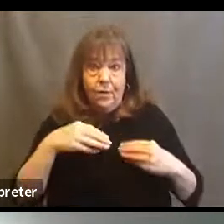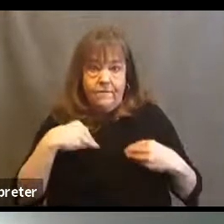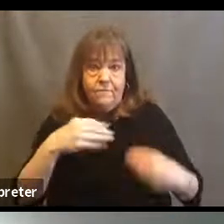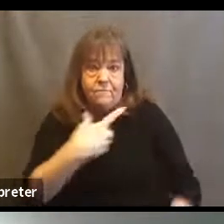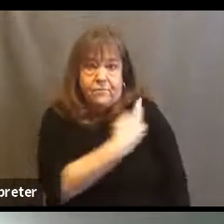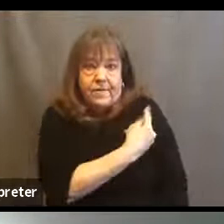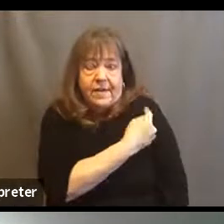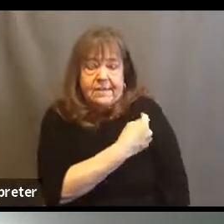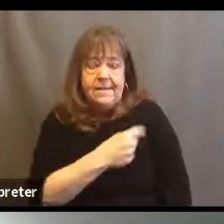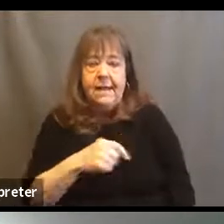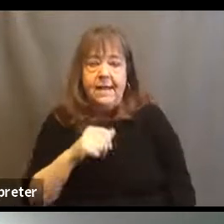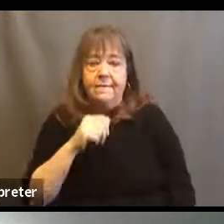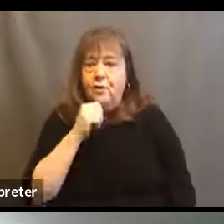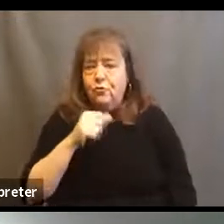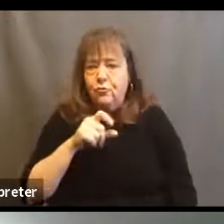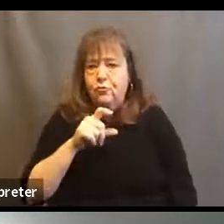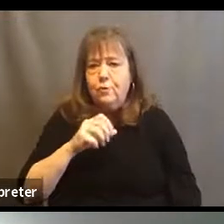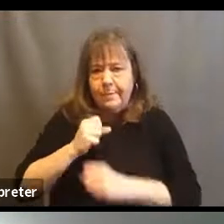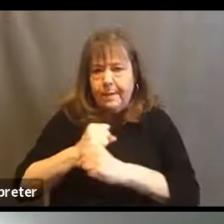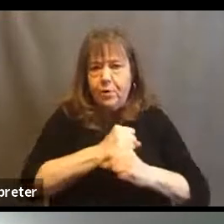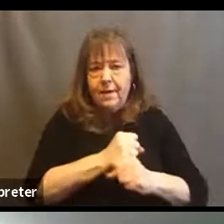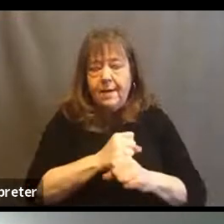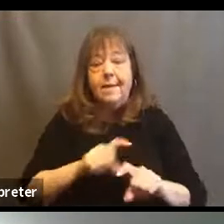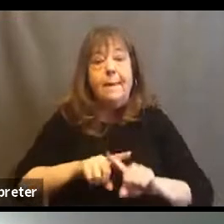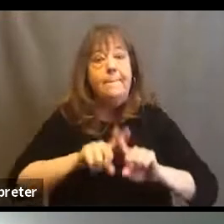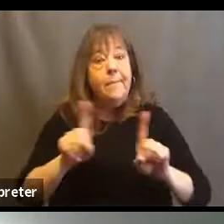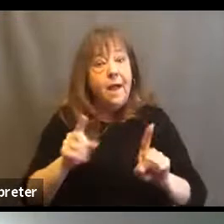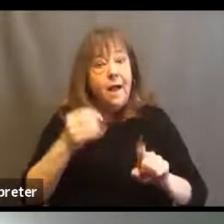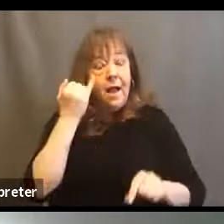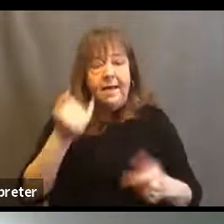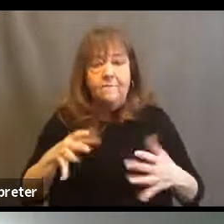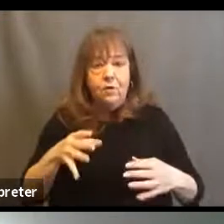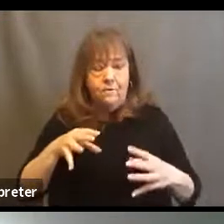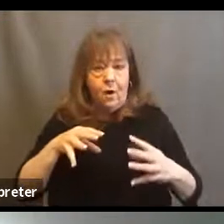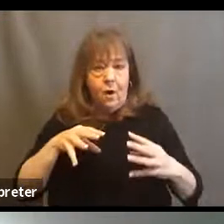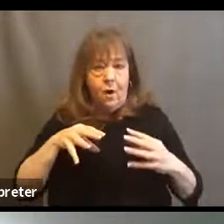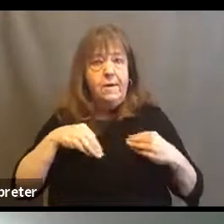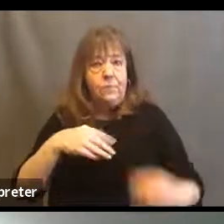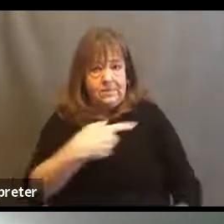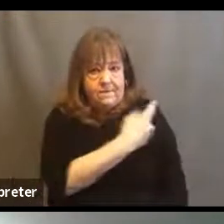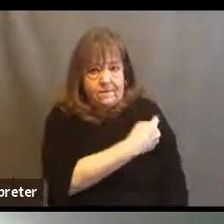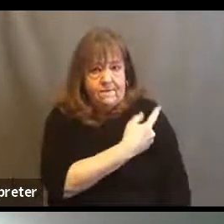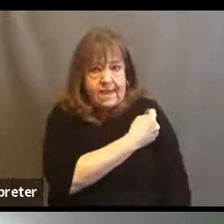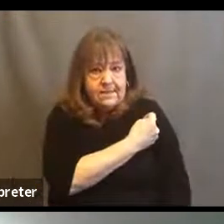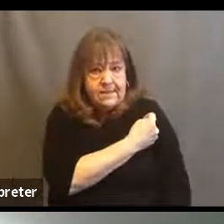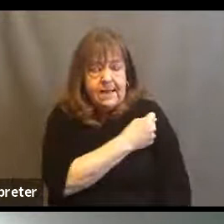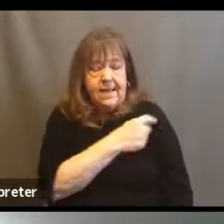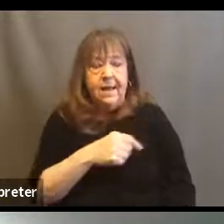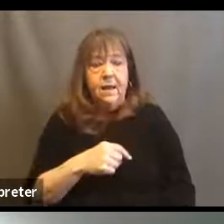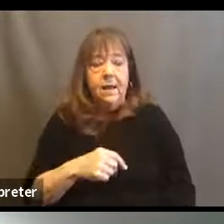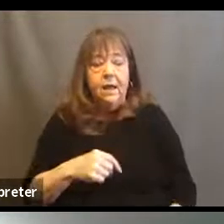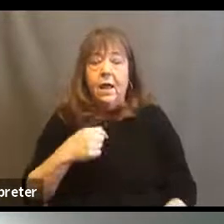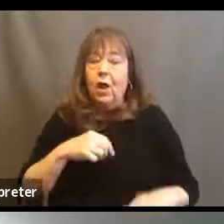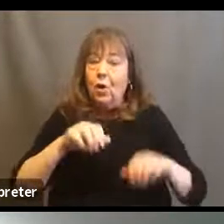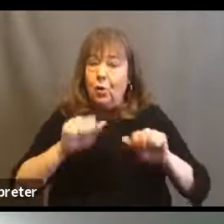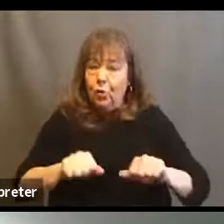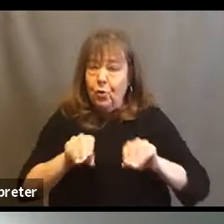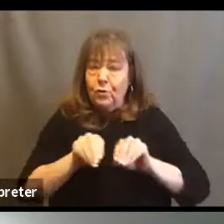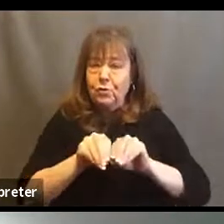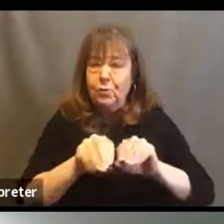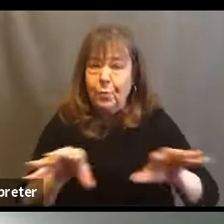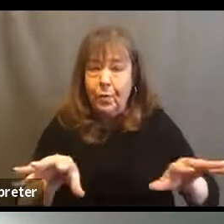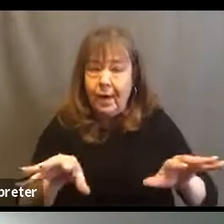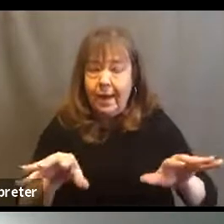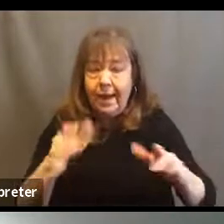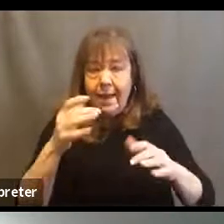is far, far less. But can someone who's vaccinated and is asymptomatic potentially spread disease?